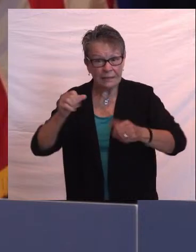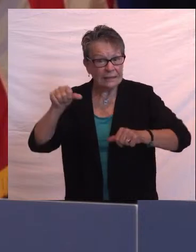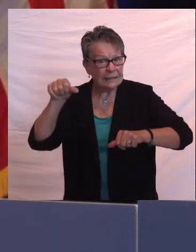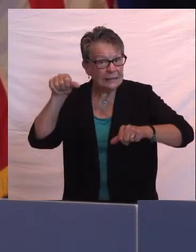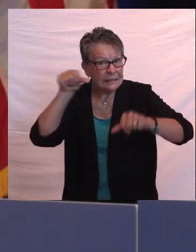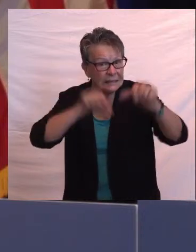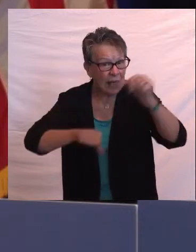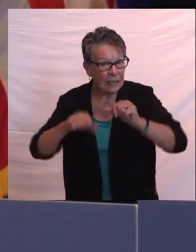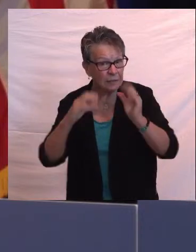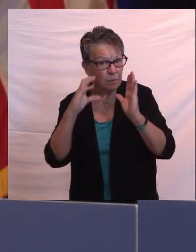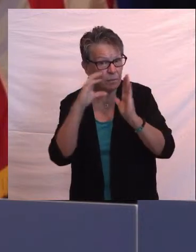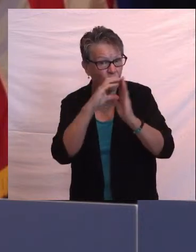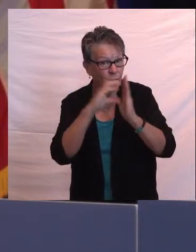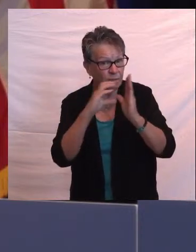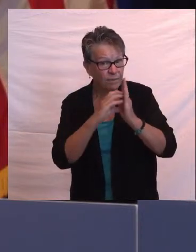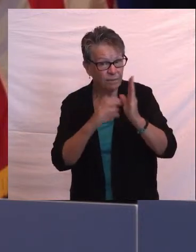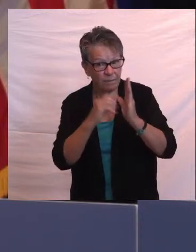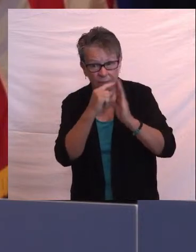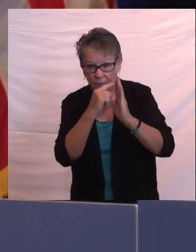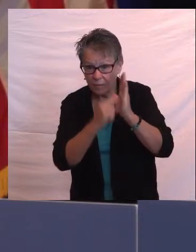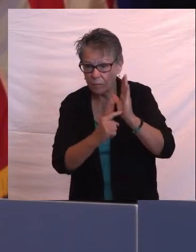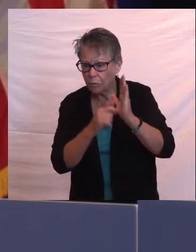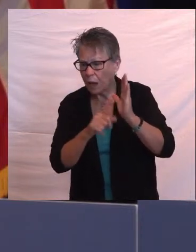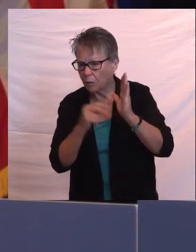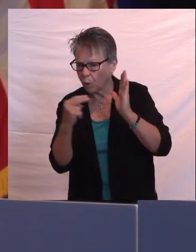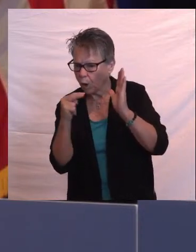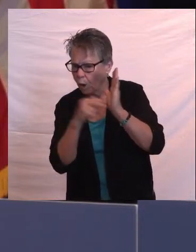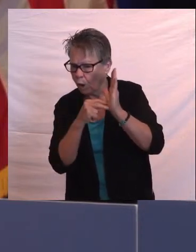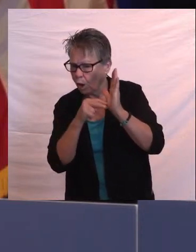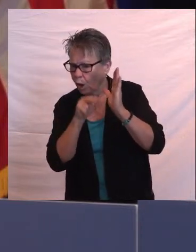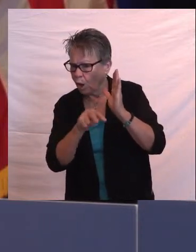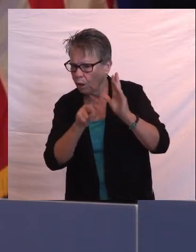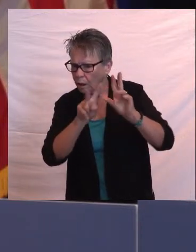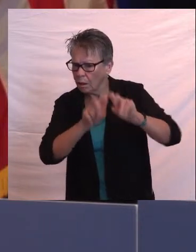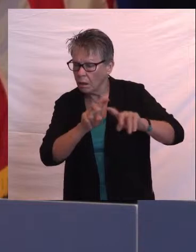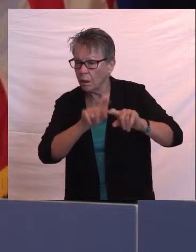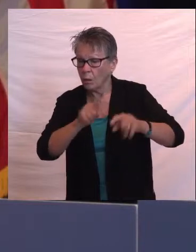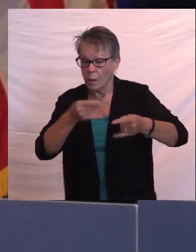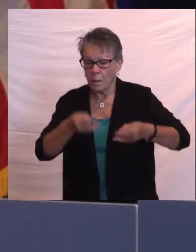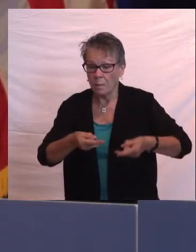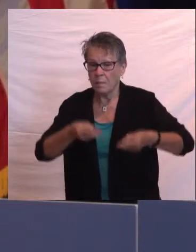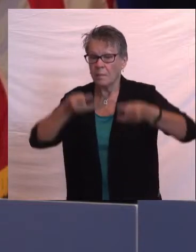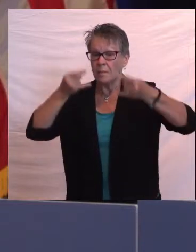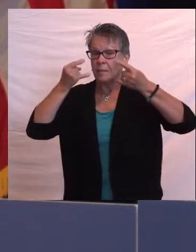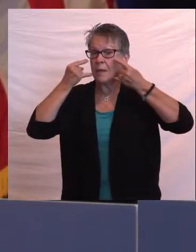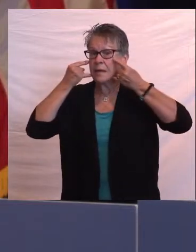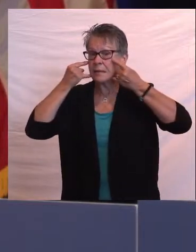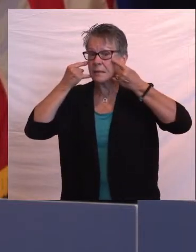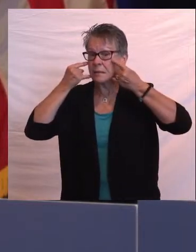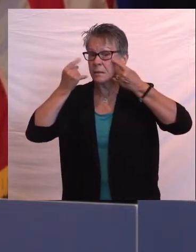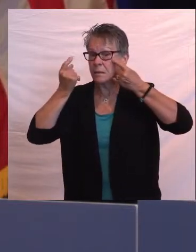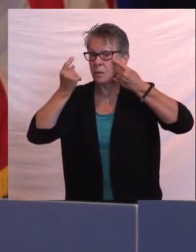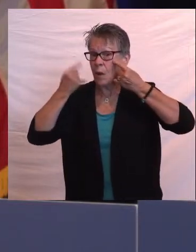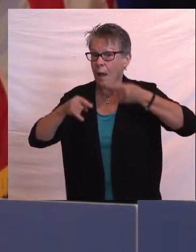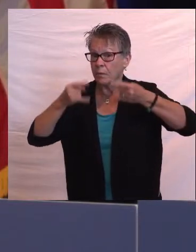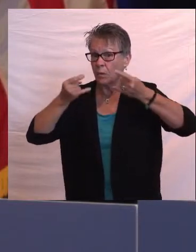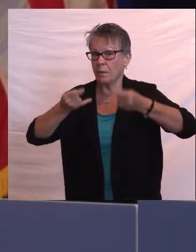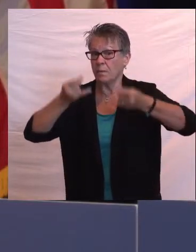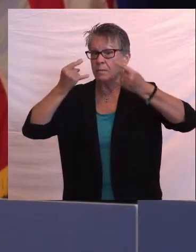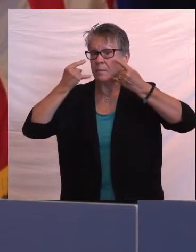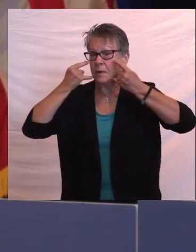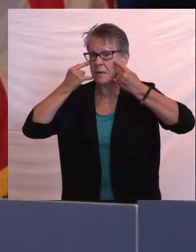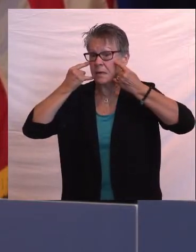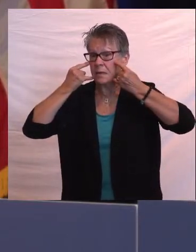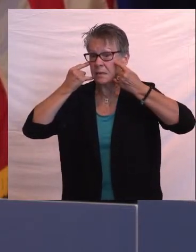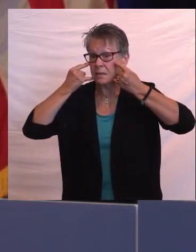of adverse events that might be associated with masking in light of these particular questions and concerns that have